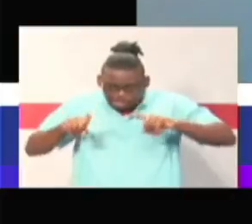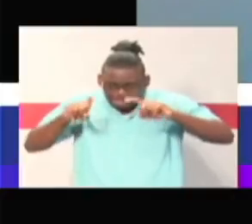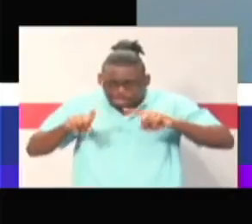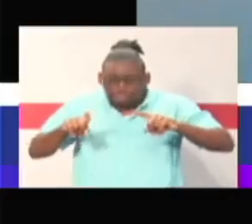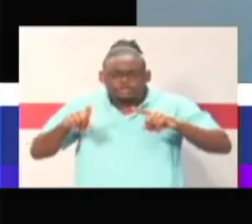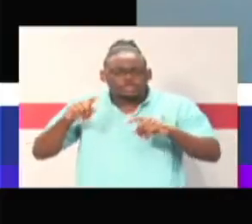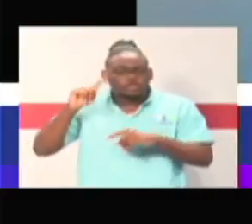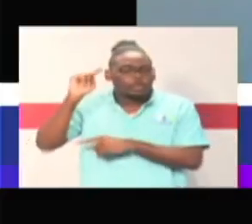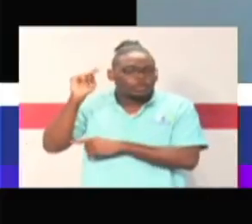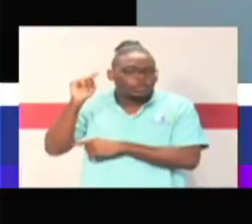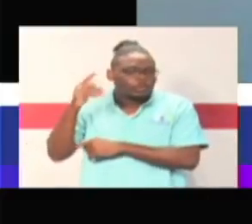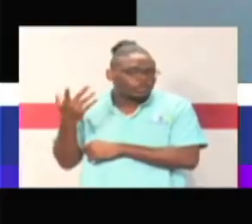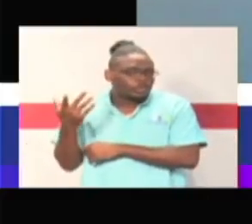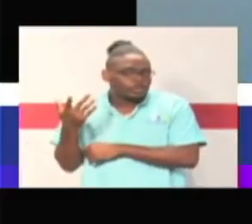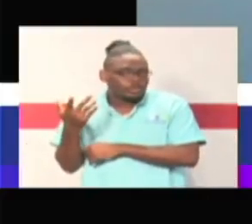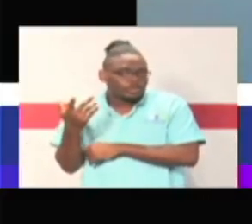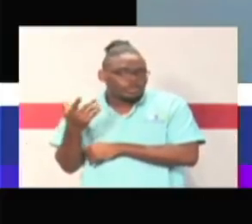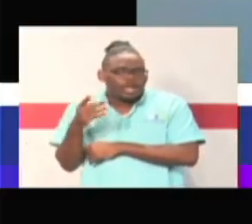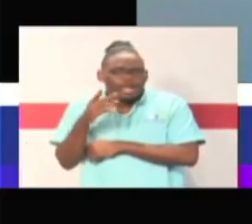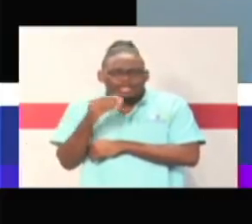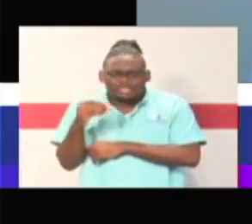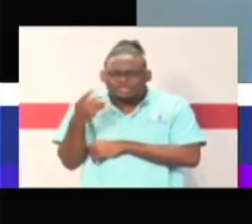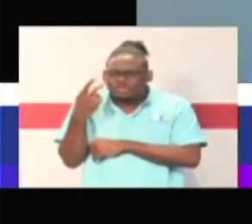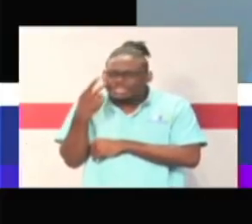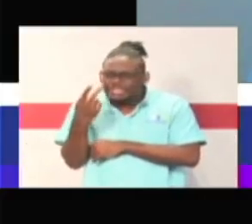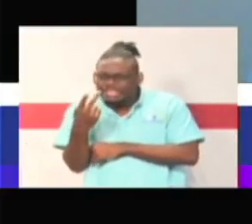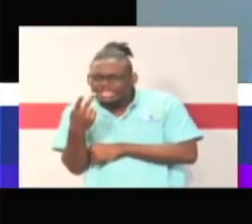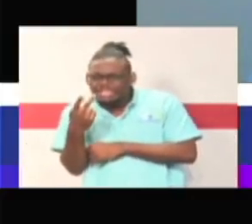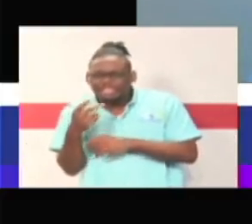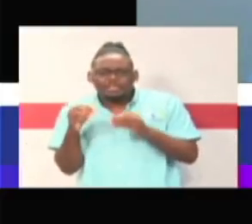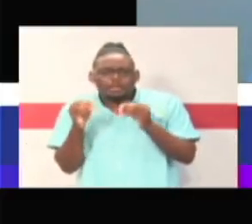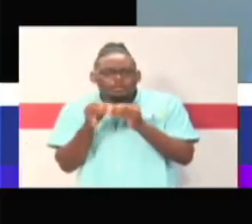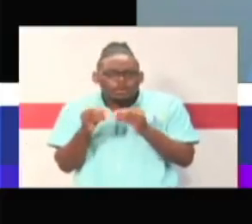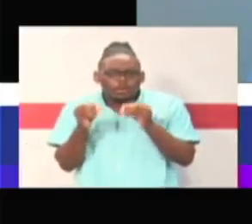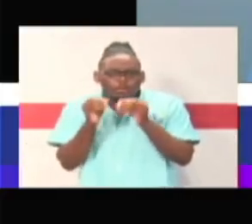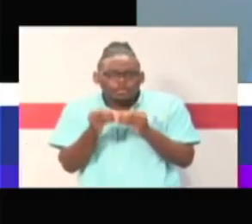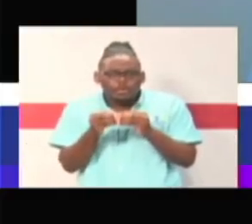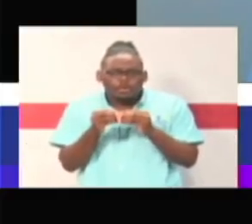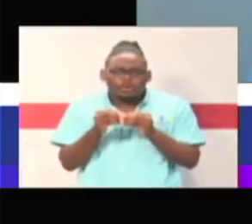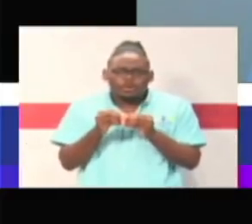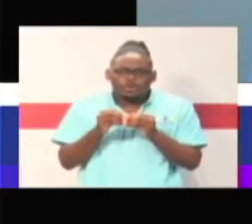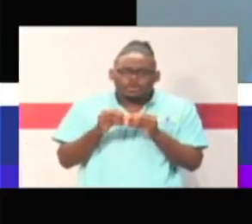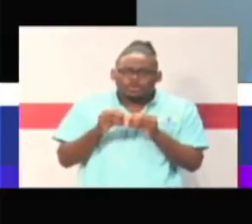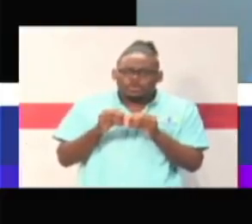masks and smoking in public. Can you see whether this in the regulations is permitted?